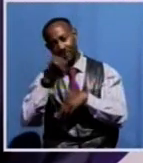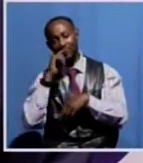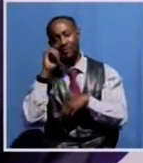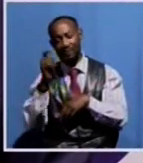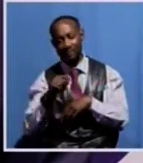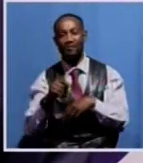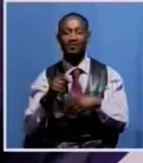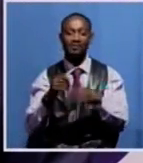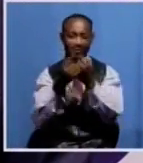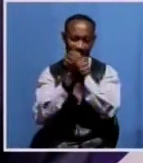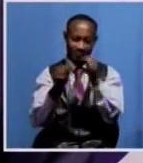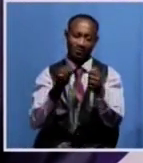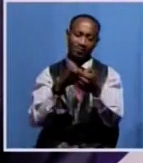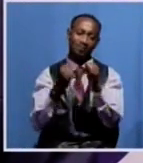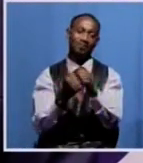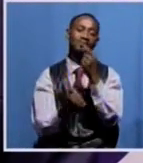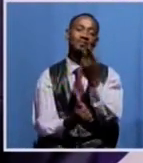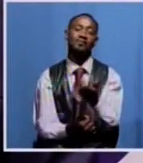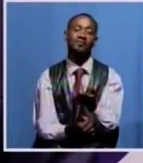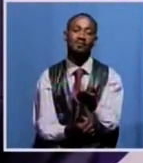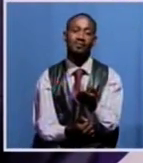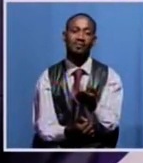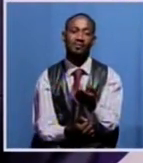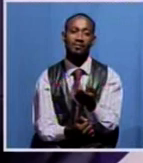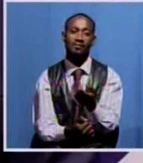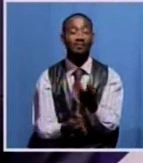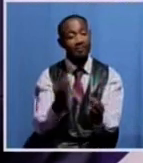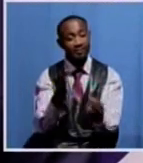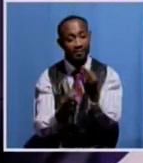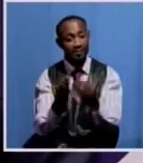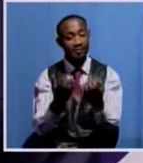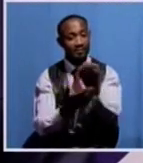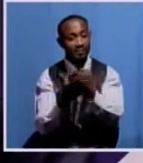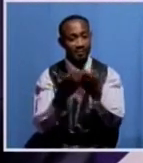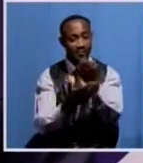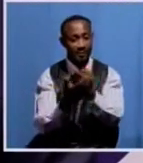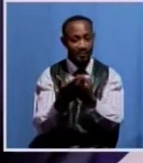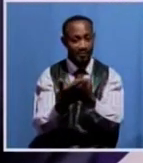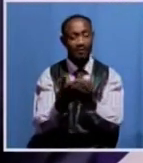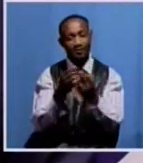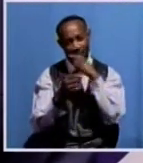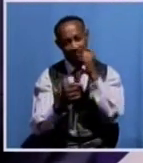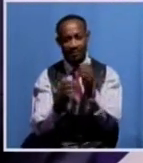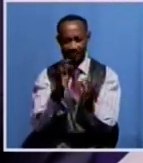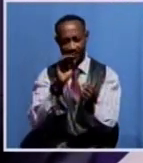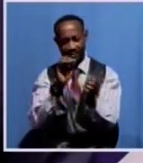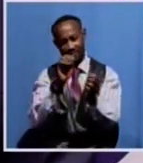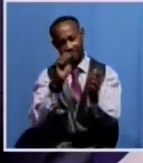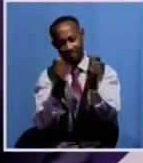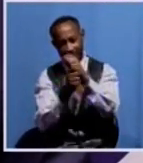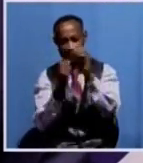debt and begin to give the economy the opportunity to readjust so that we create the